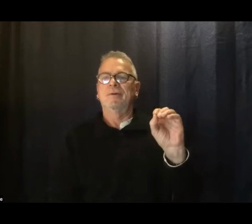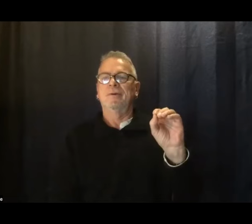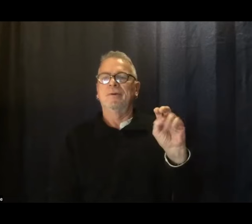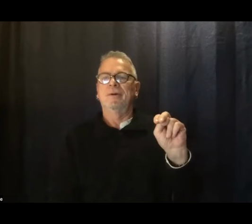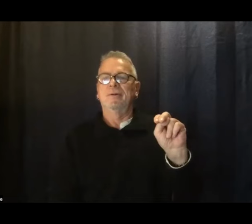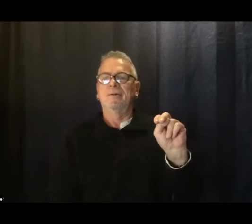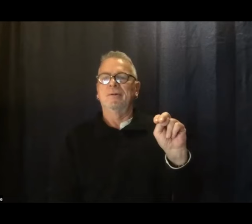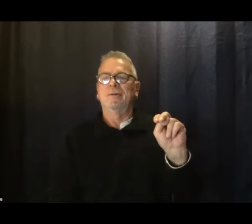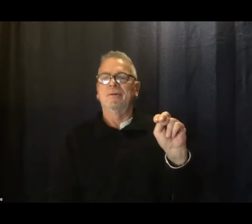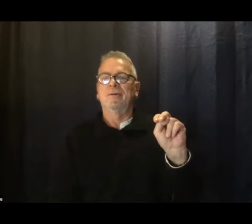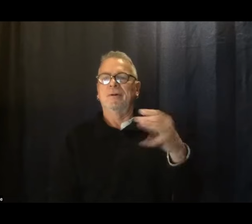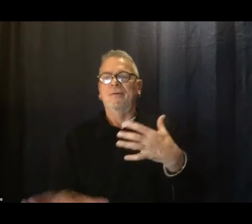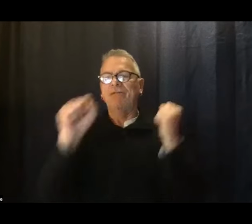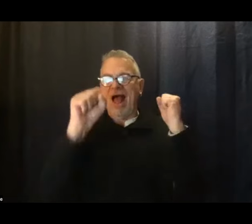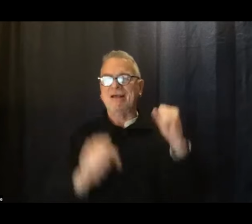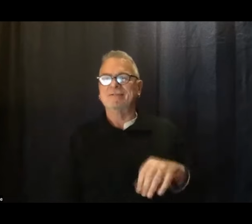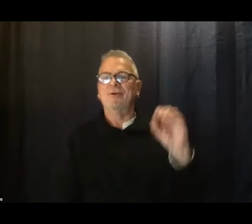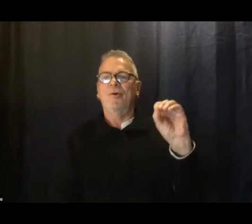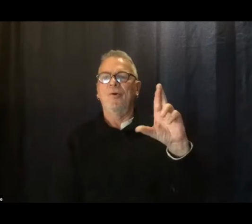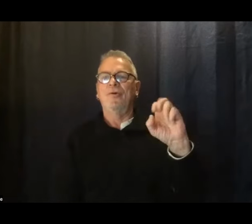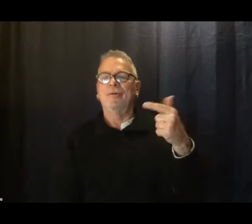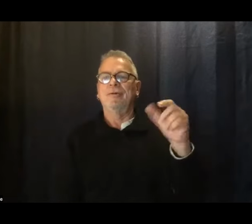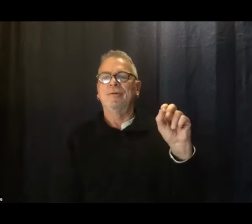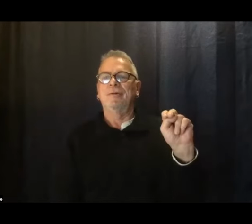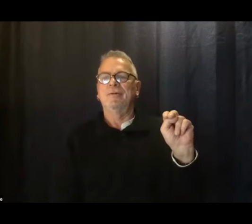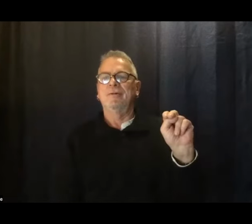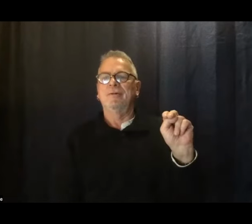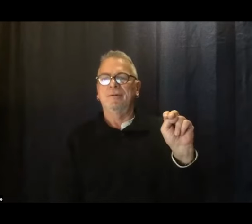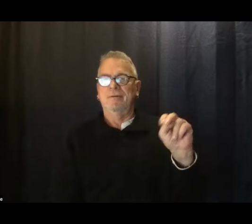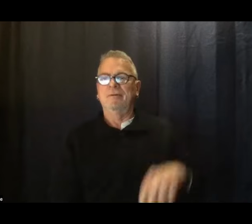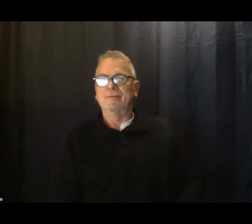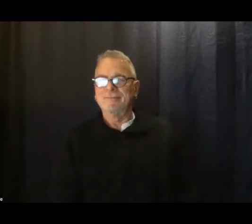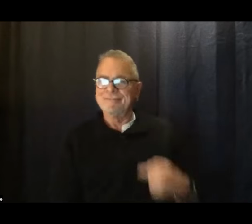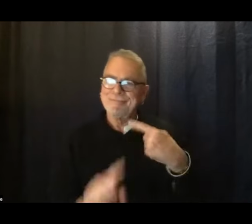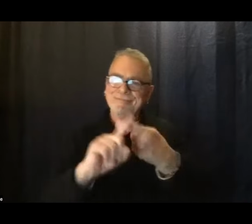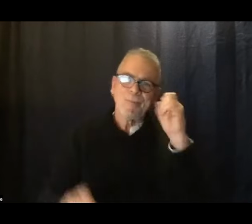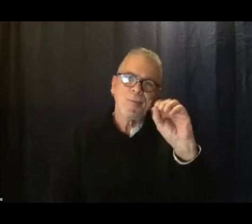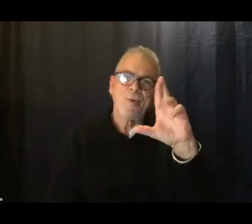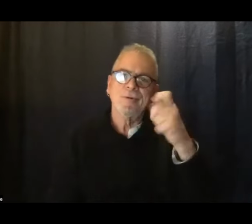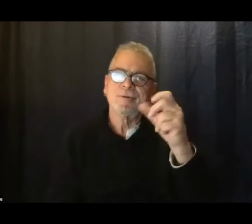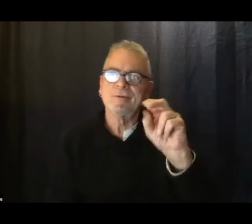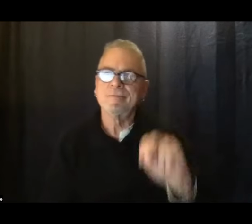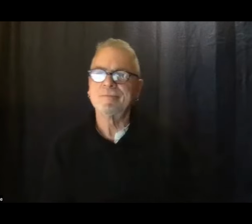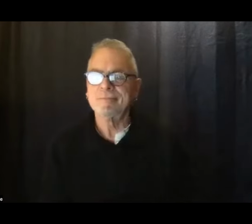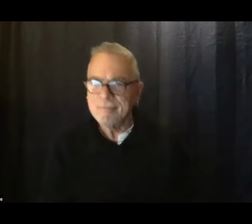Here's careful for Oregon. Oregon. And fast, Oregon.